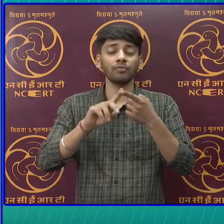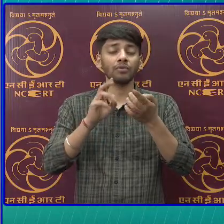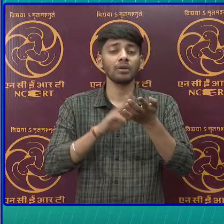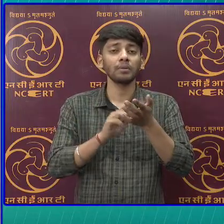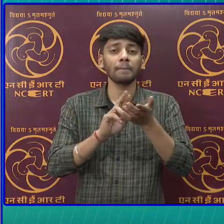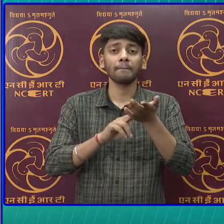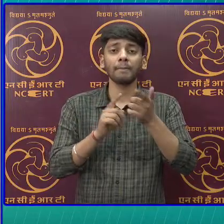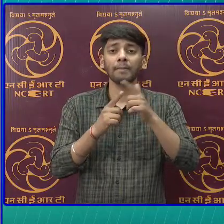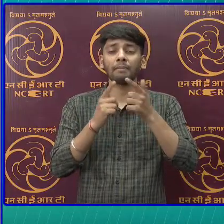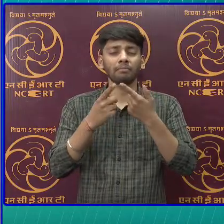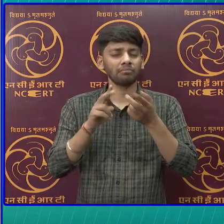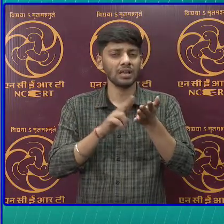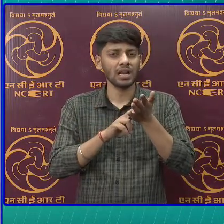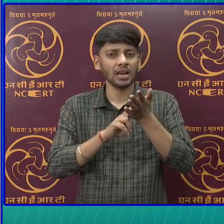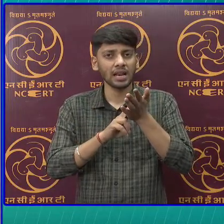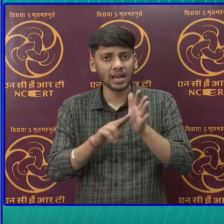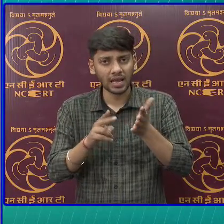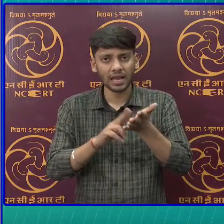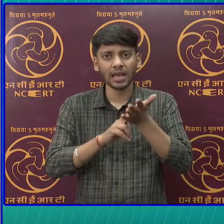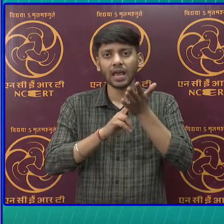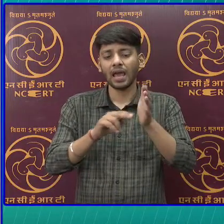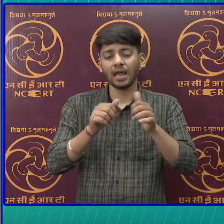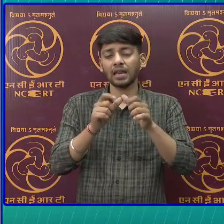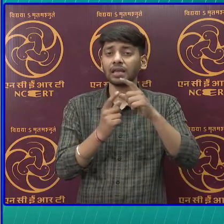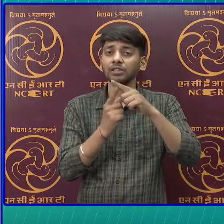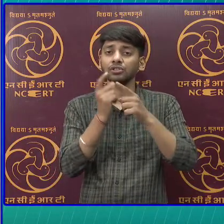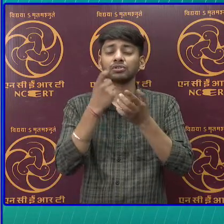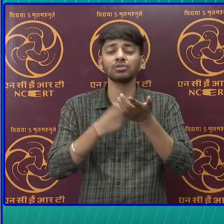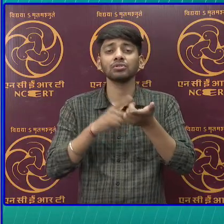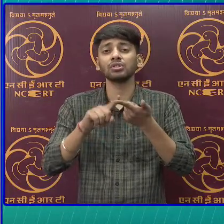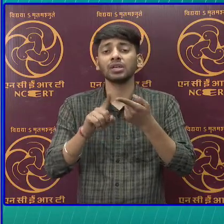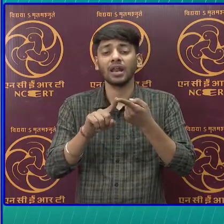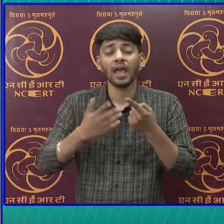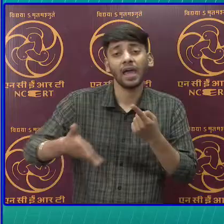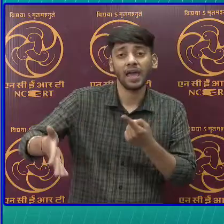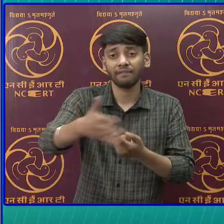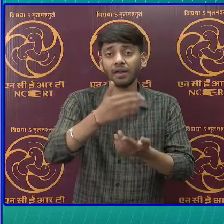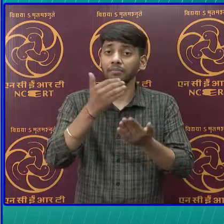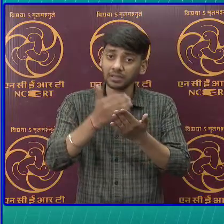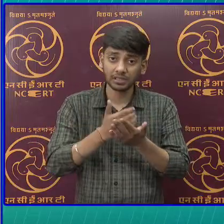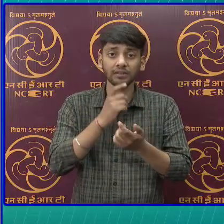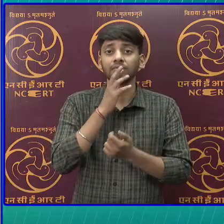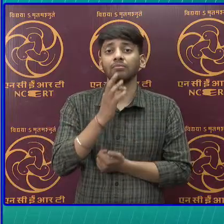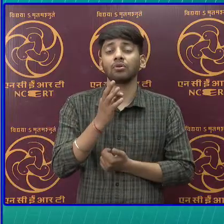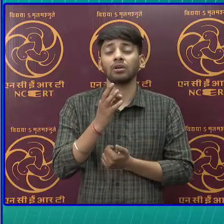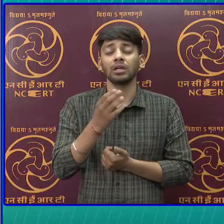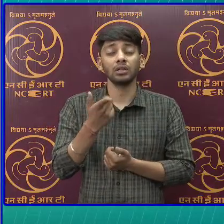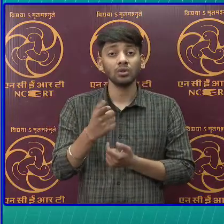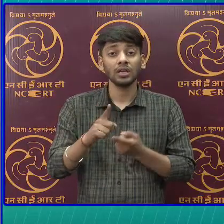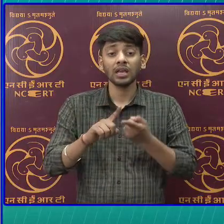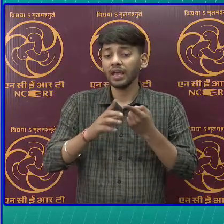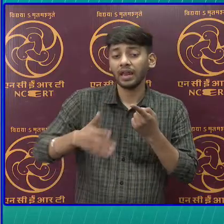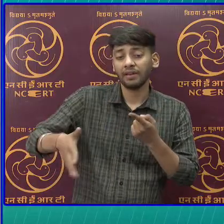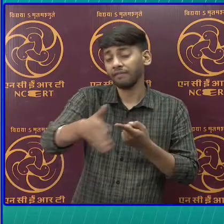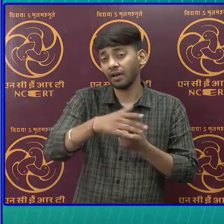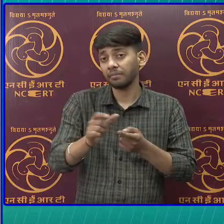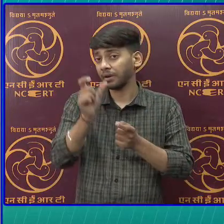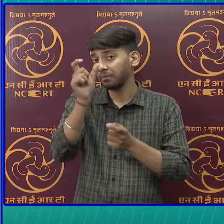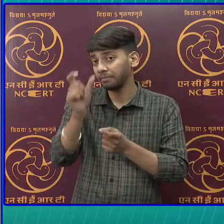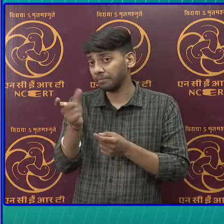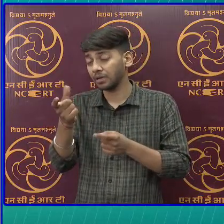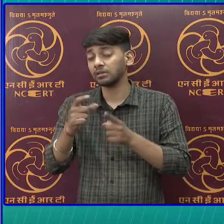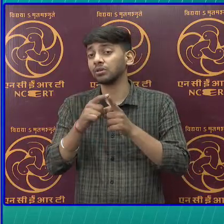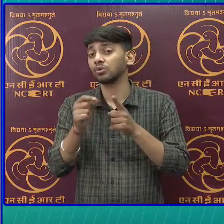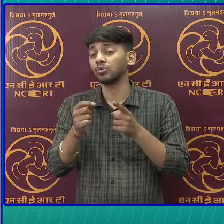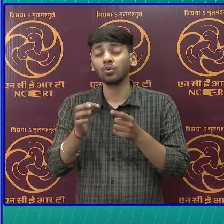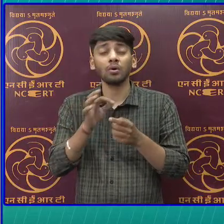supported nature, they tried to save environment. So, being an environmentalist, here poet